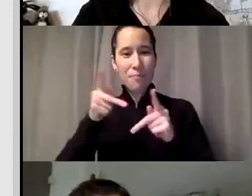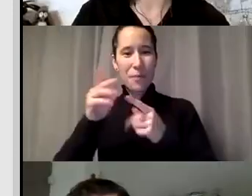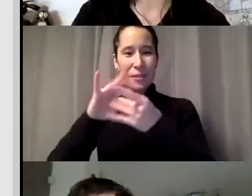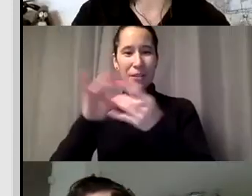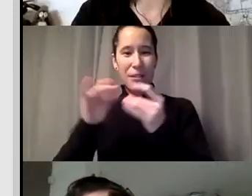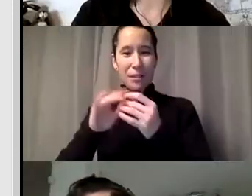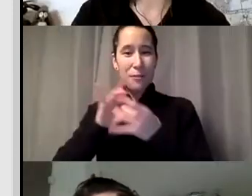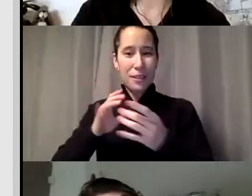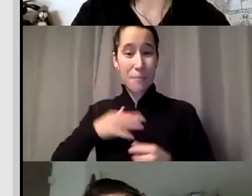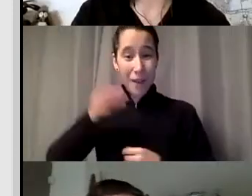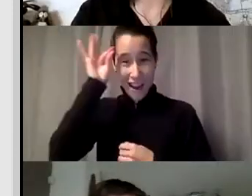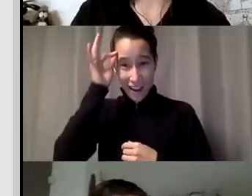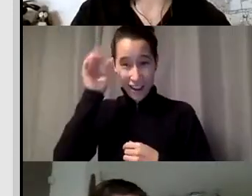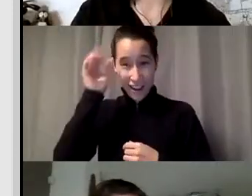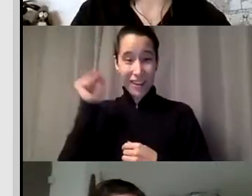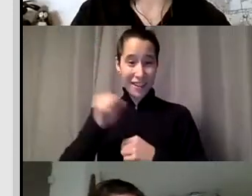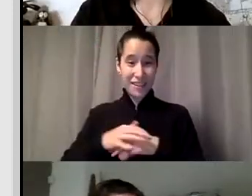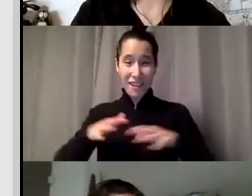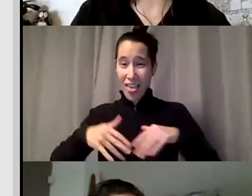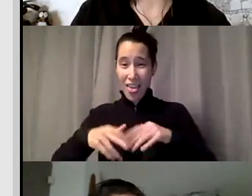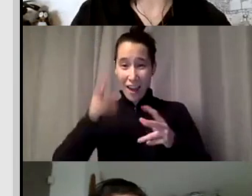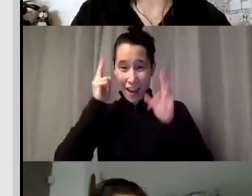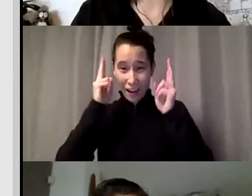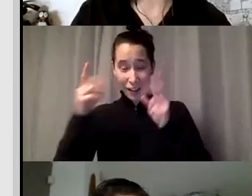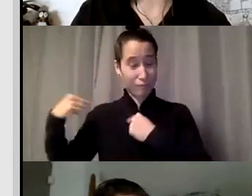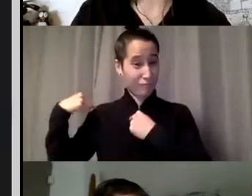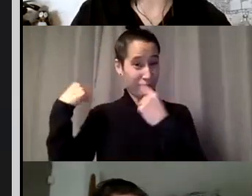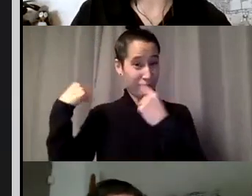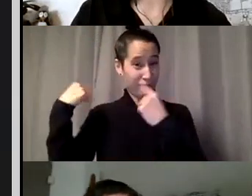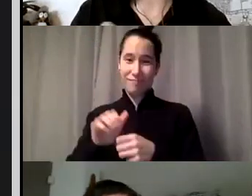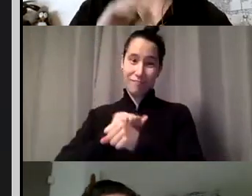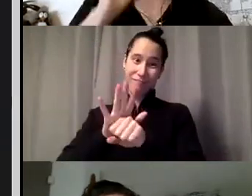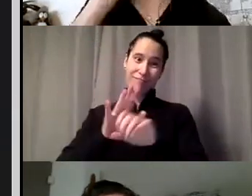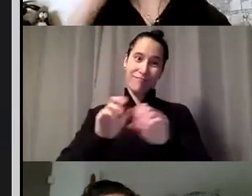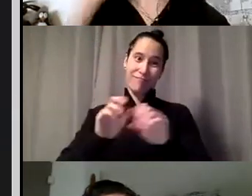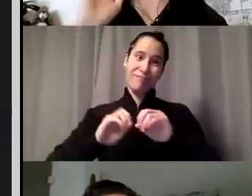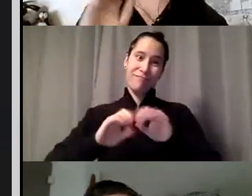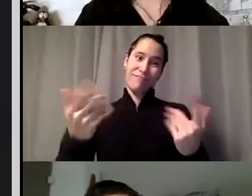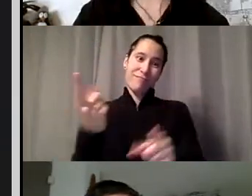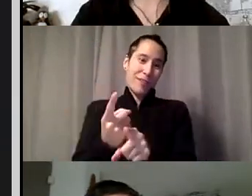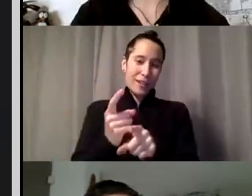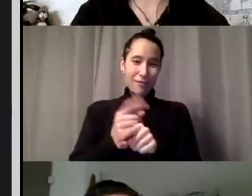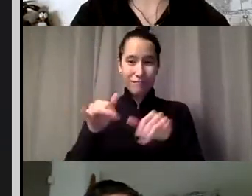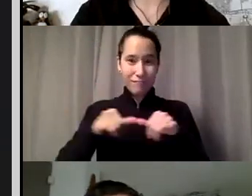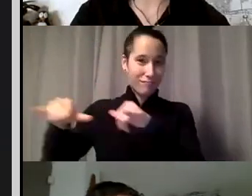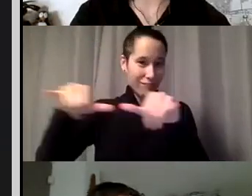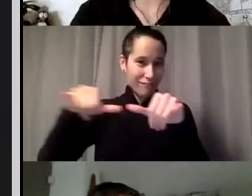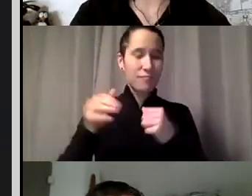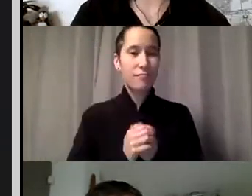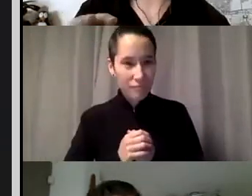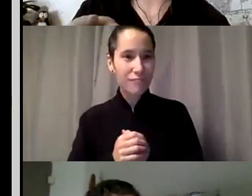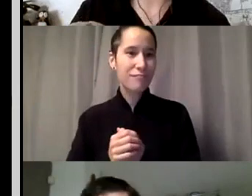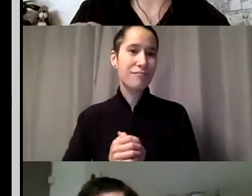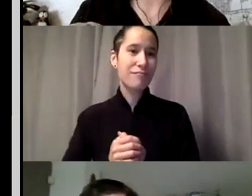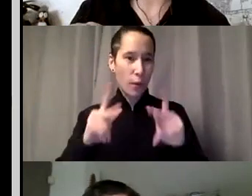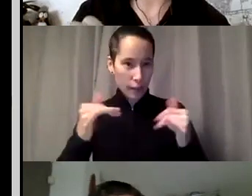those comments. What we're going to be doing today, and as I need to, okay,